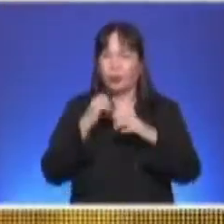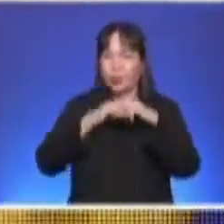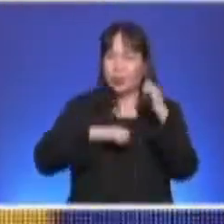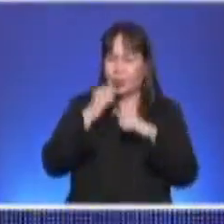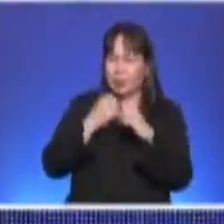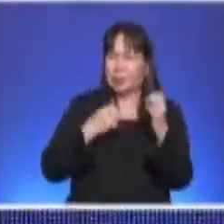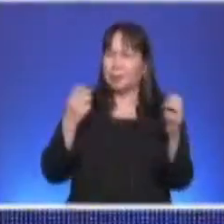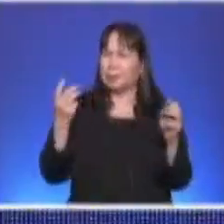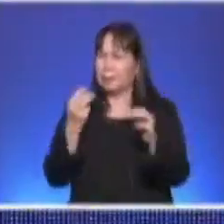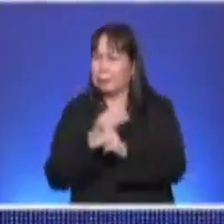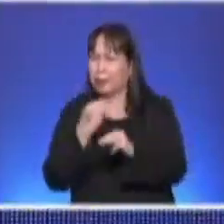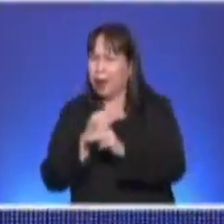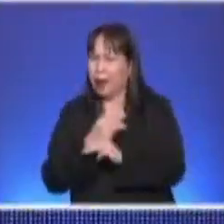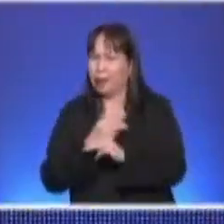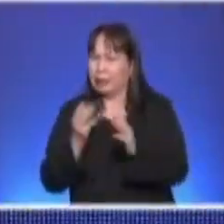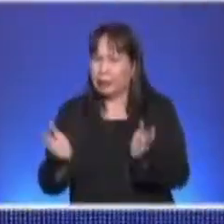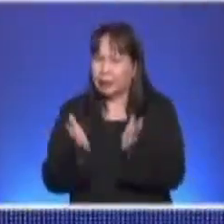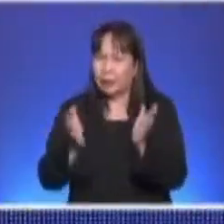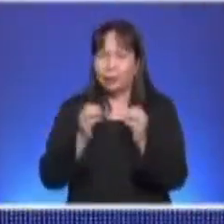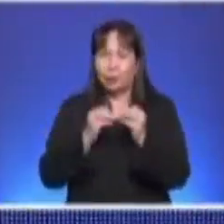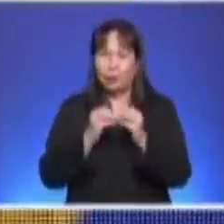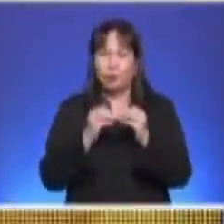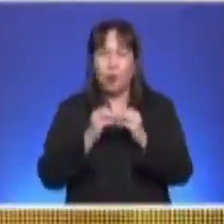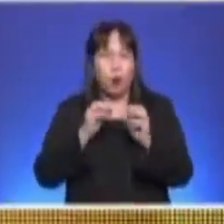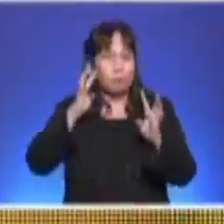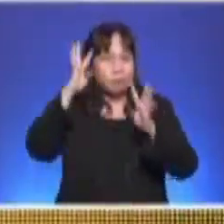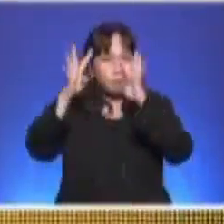engineering and math, para po magkaroon po tayo na mas